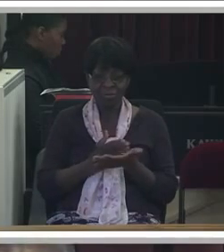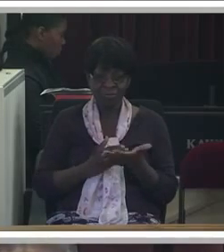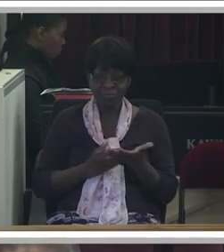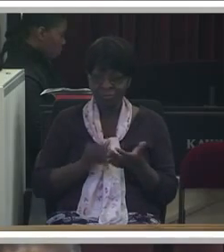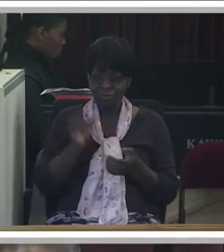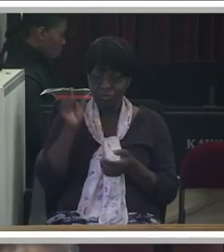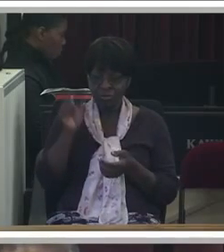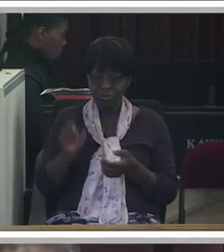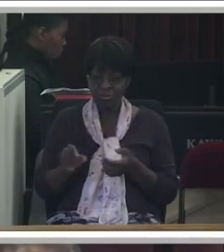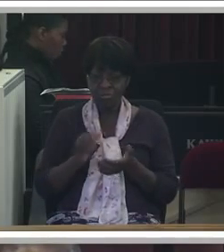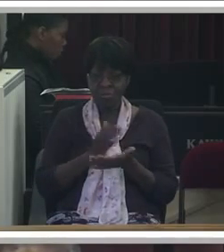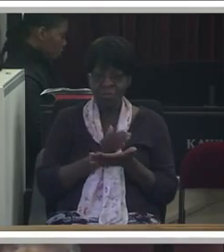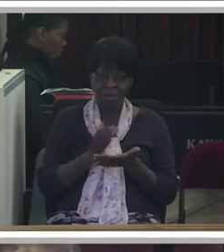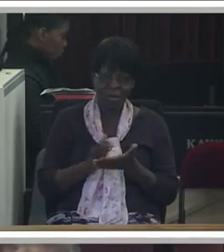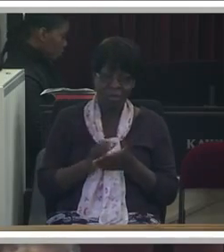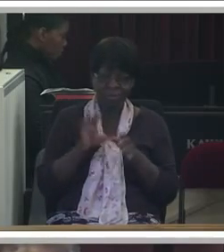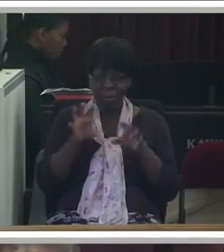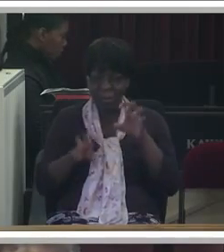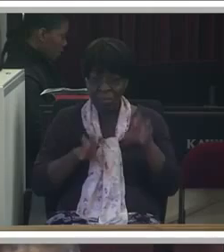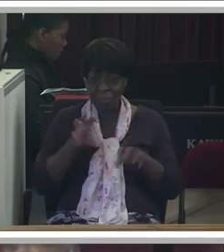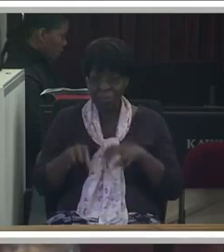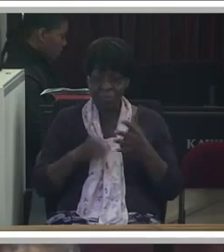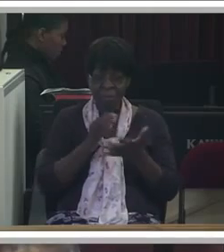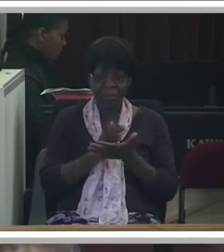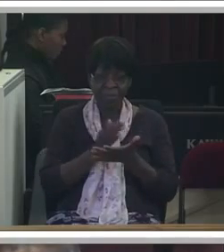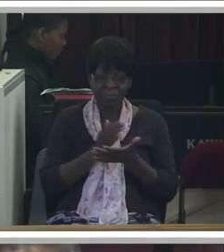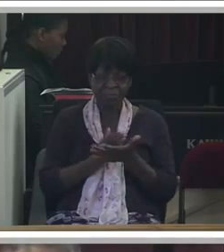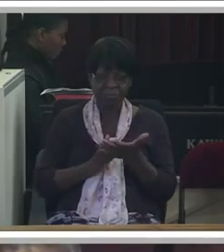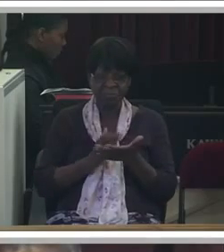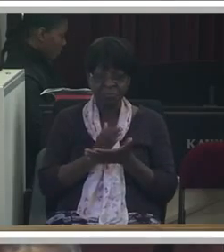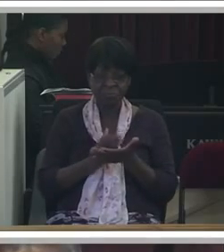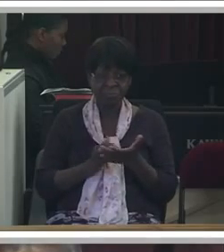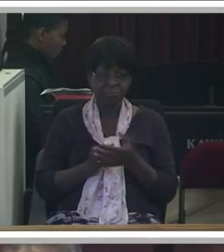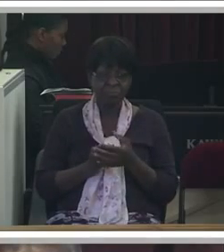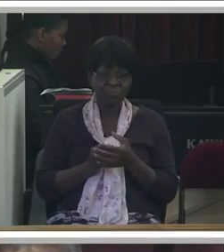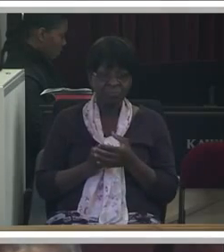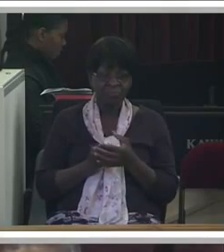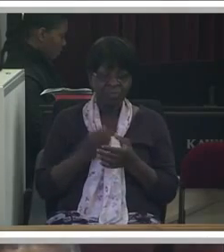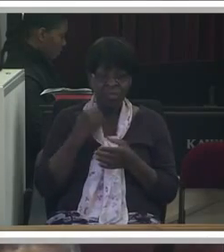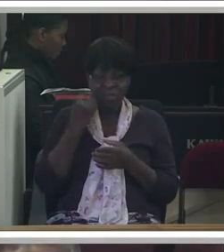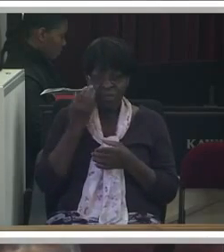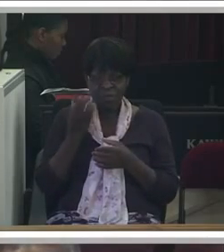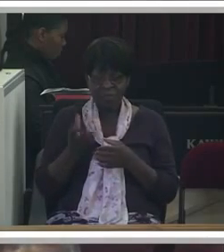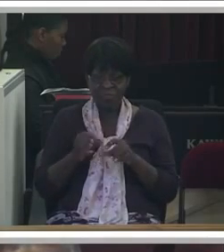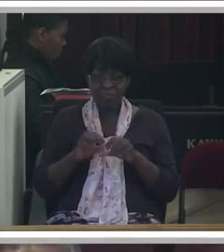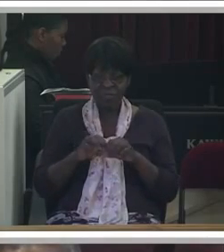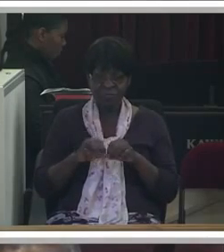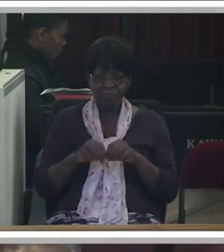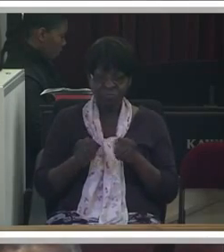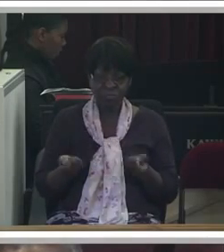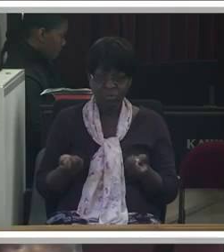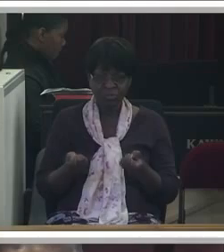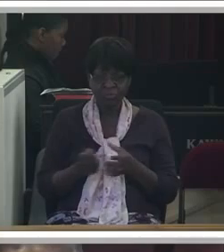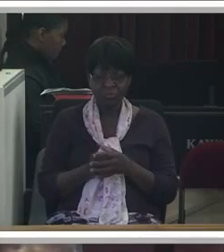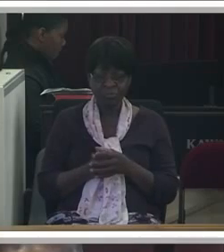human part, the animal part, the animal world and the moral realms of creation were all affected by